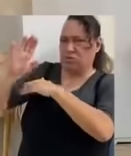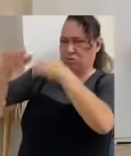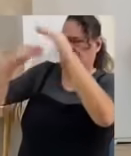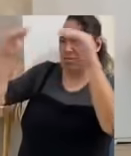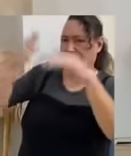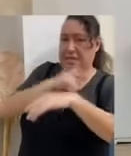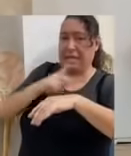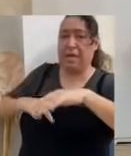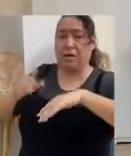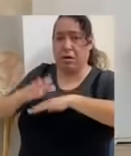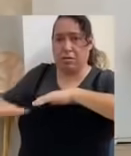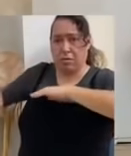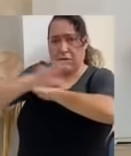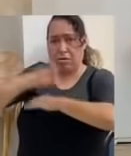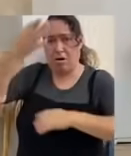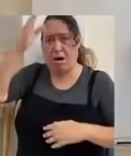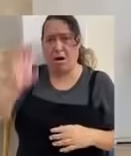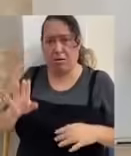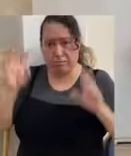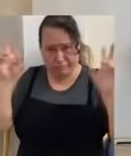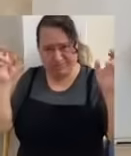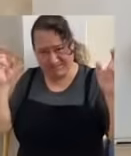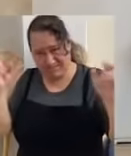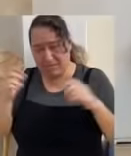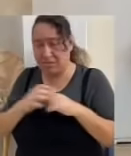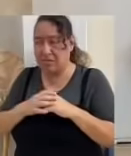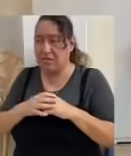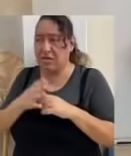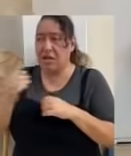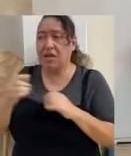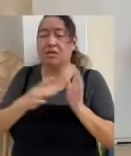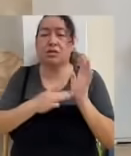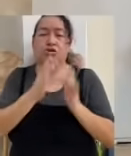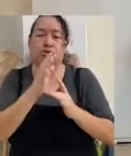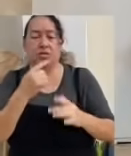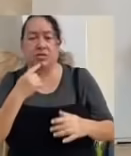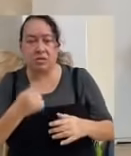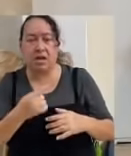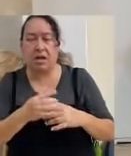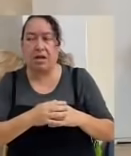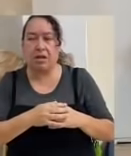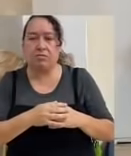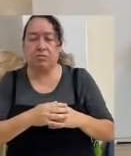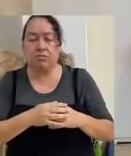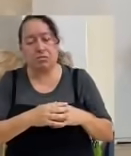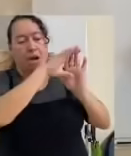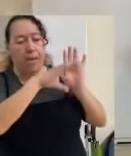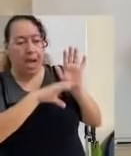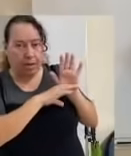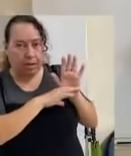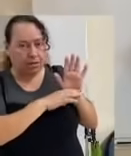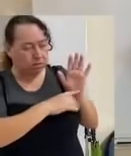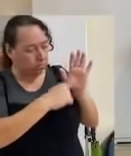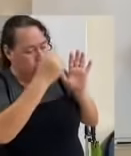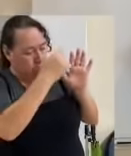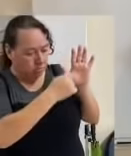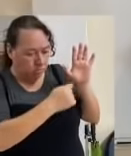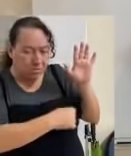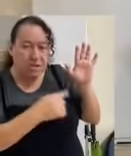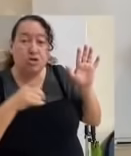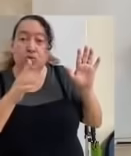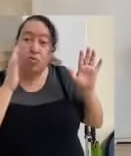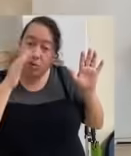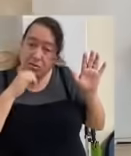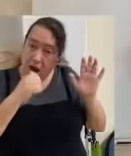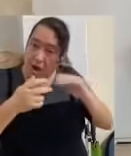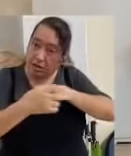starts naming the commandments. You know, the commandments: you shall not kill, you shall